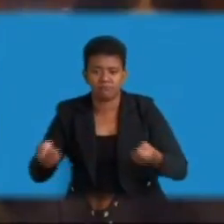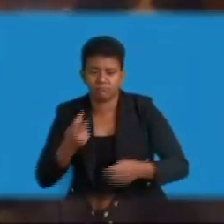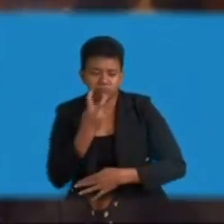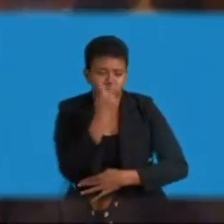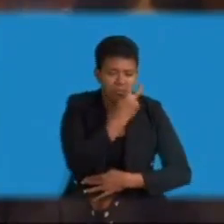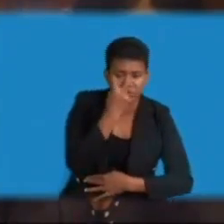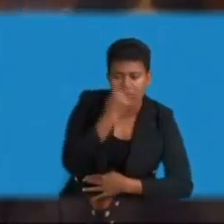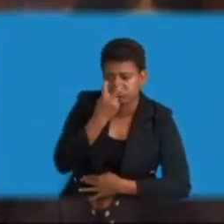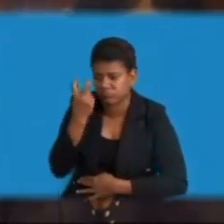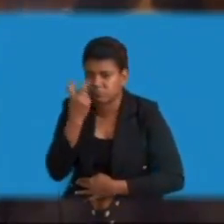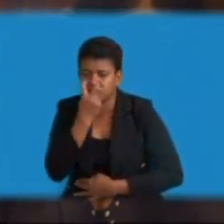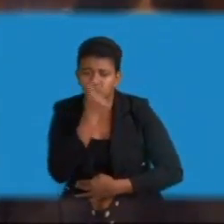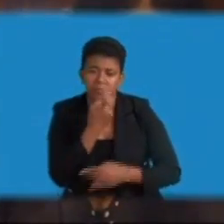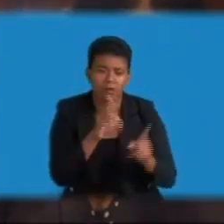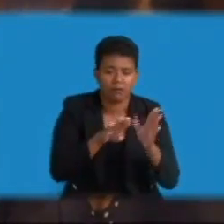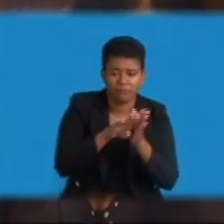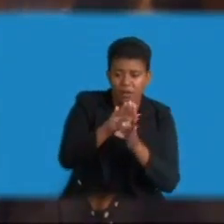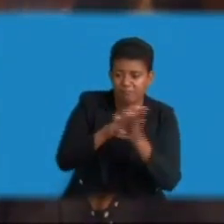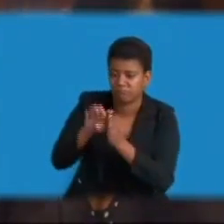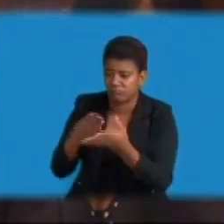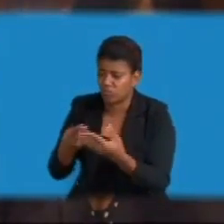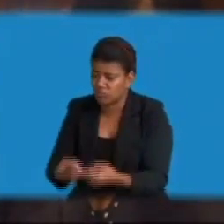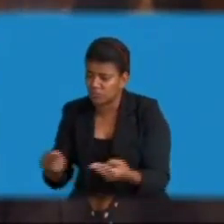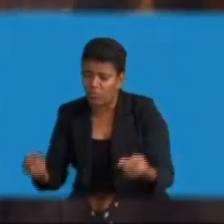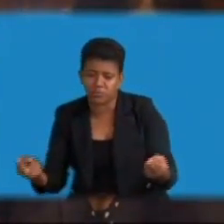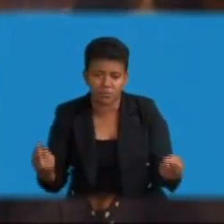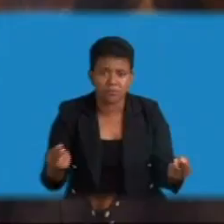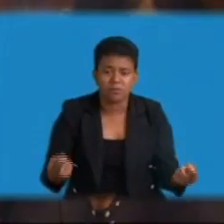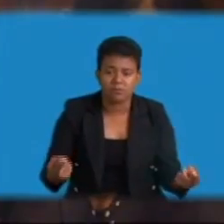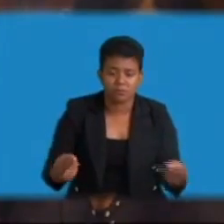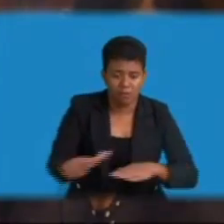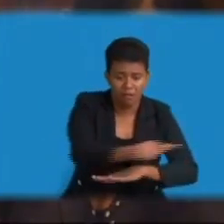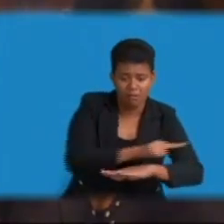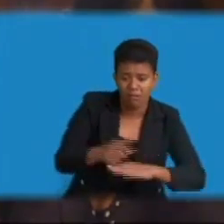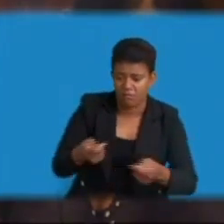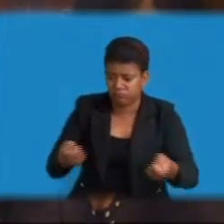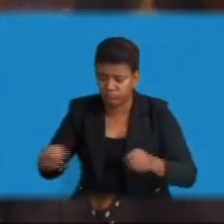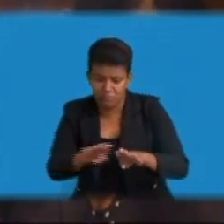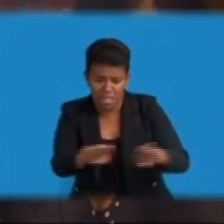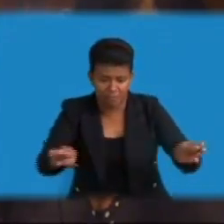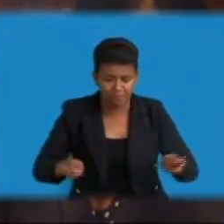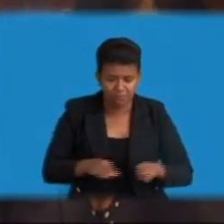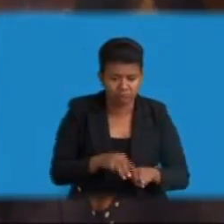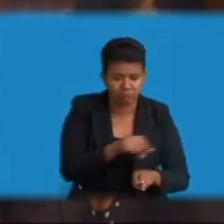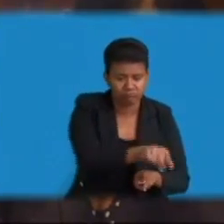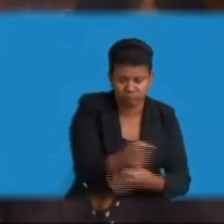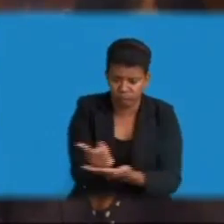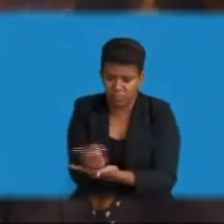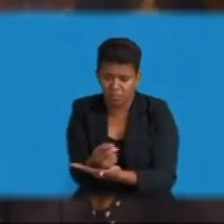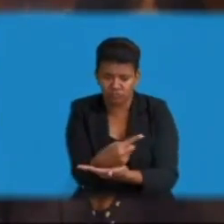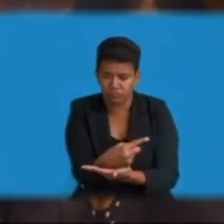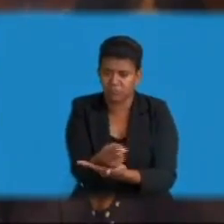resources, spatial data interoperability, land management, and also mapping and navigation by society at large every day. As